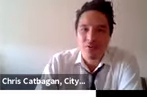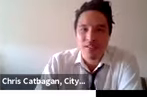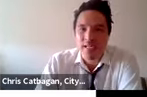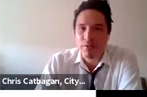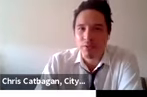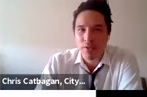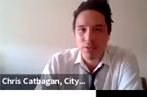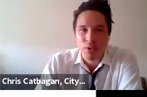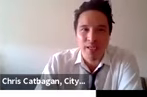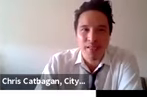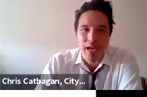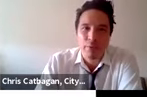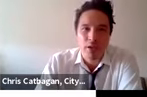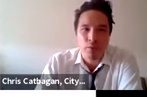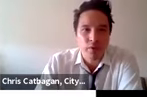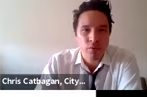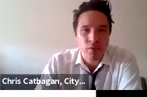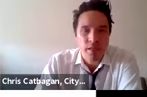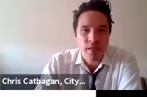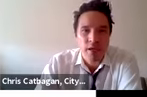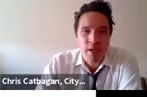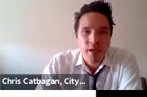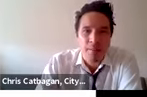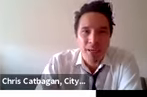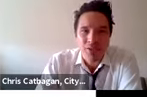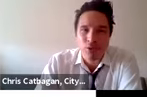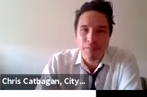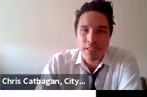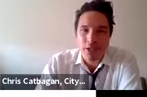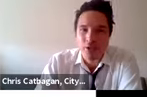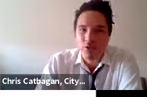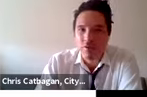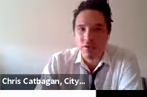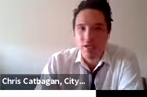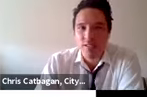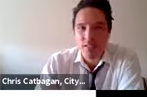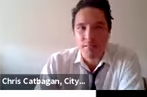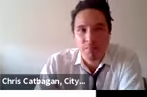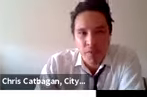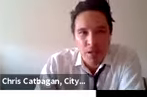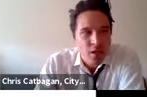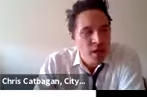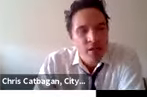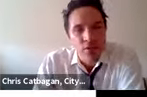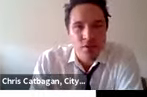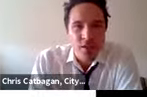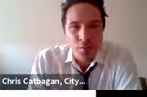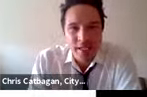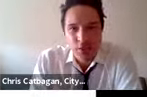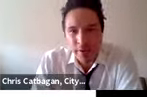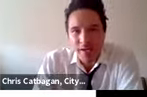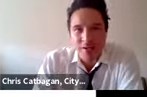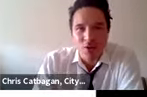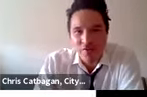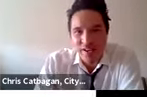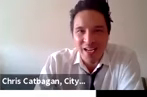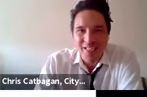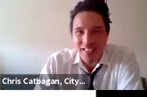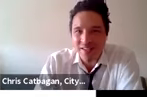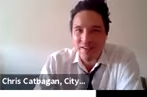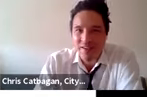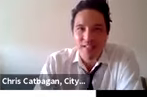open house for the Santa Rosa US Highway 101 bicycle and pedestrian overcrossing. Due to the